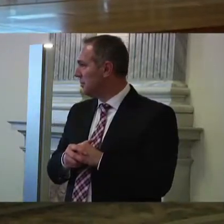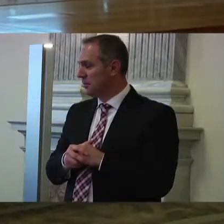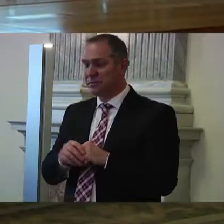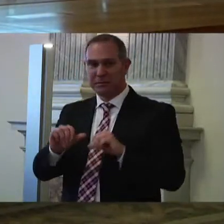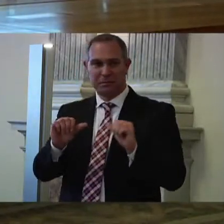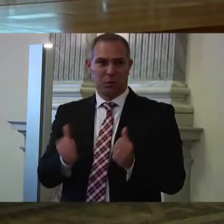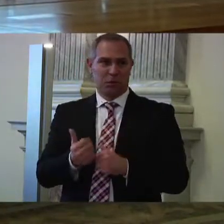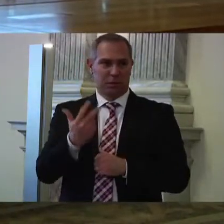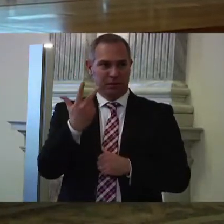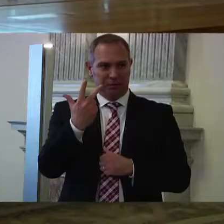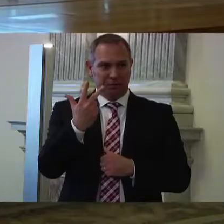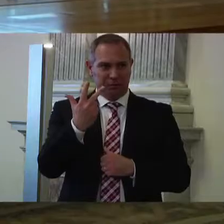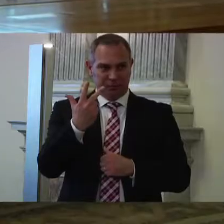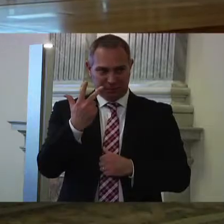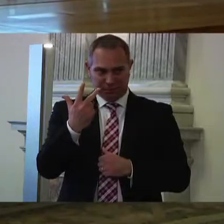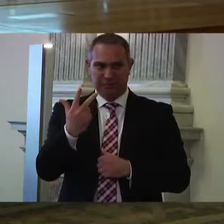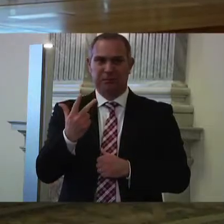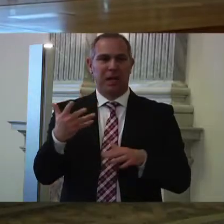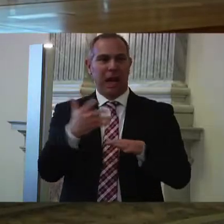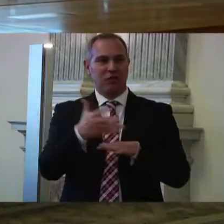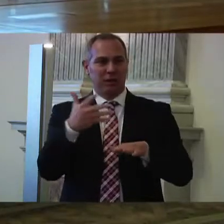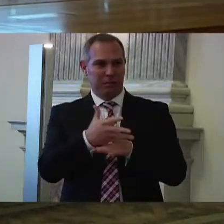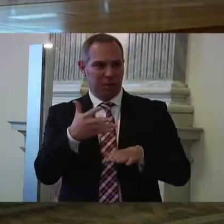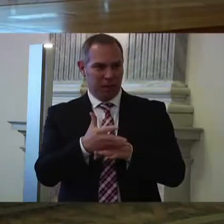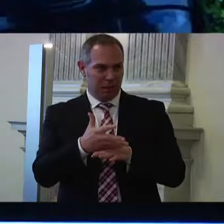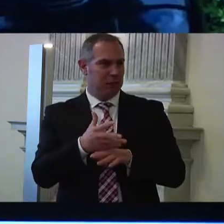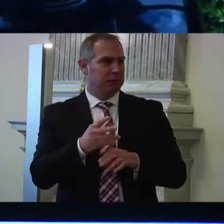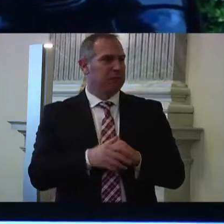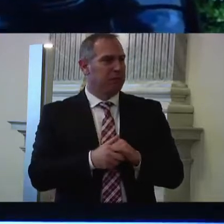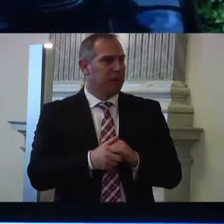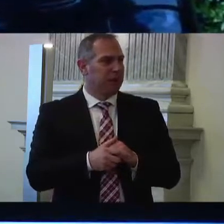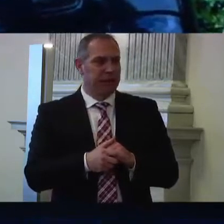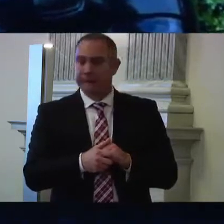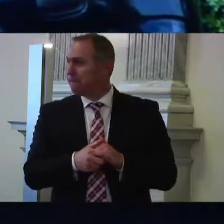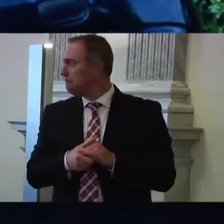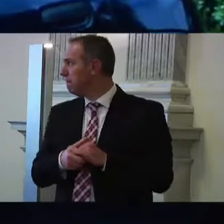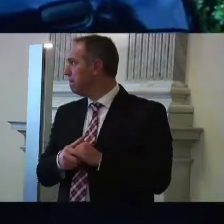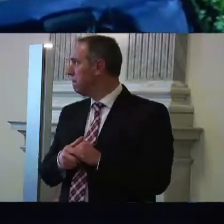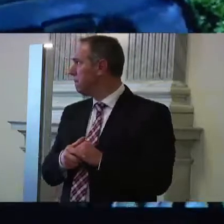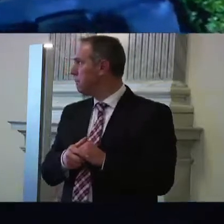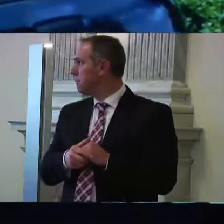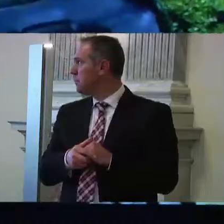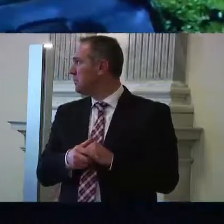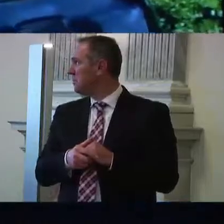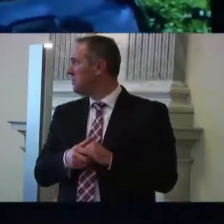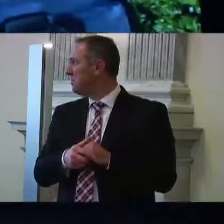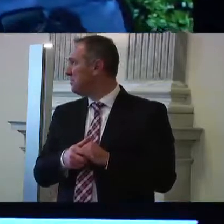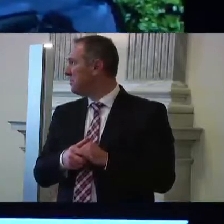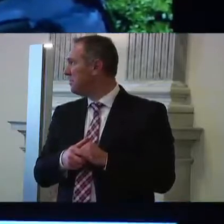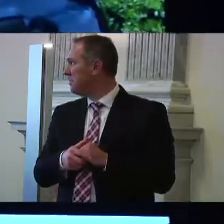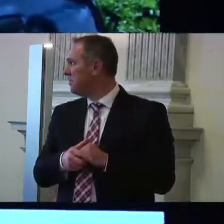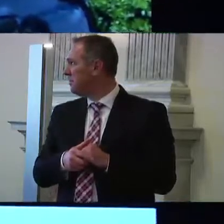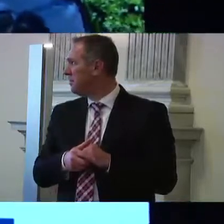Suo modulo sulla rilevazione dell'accessibilità. Here we are in the parking area of the hotel. Conoscete